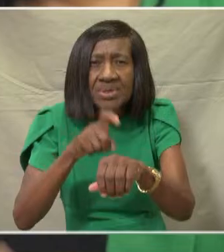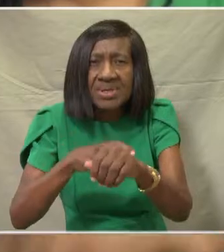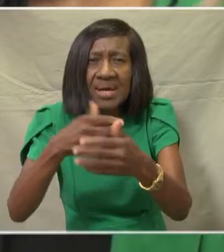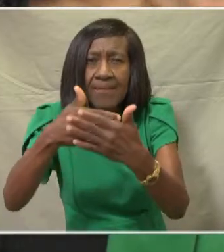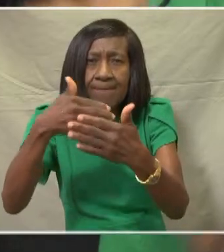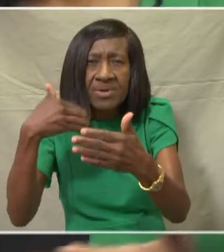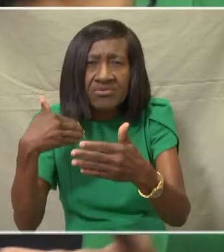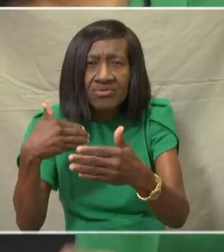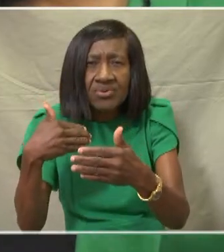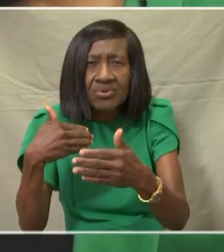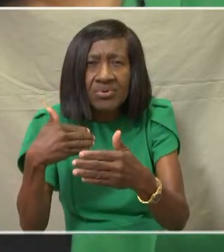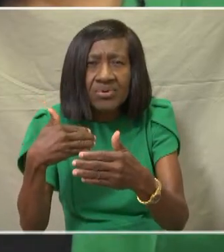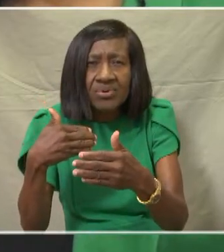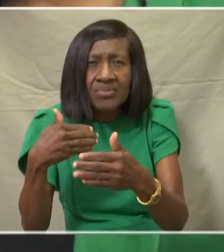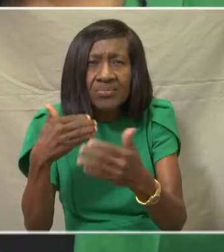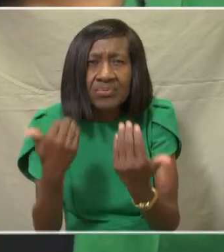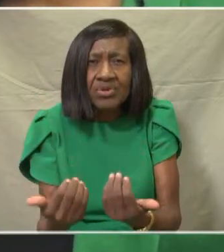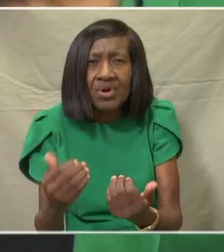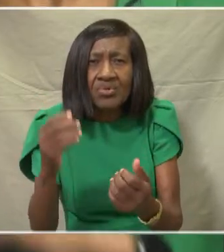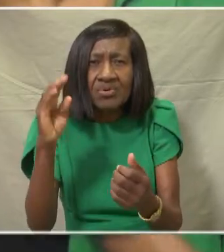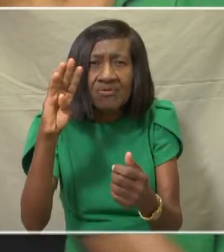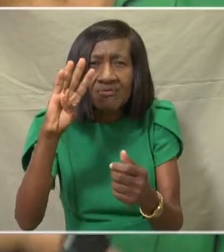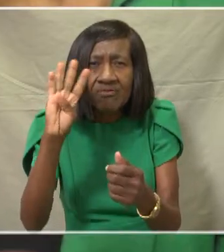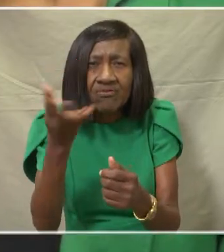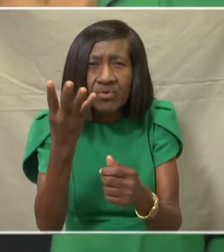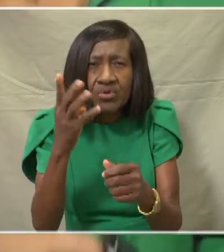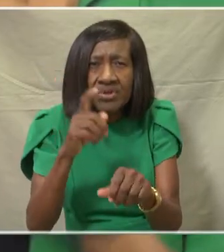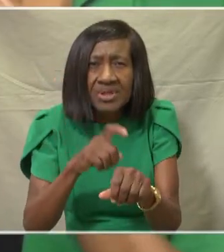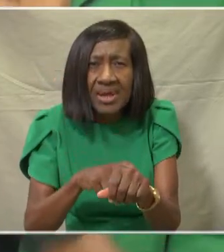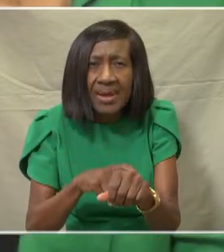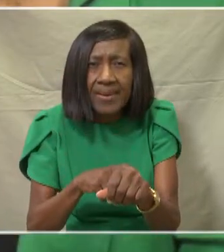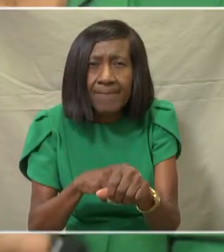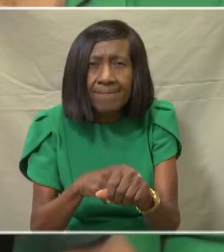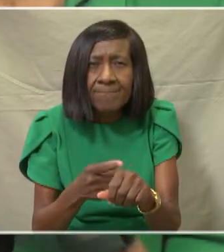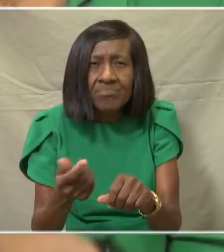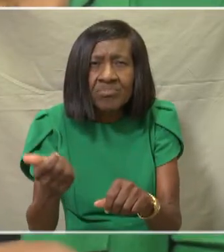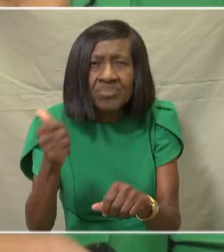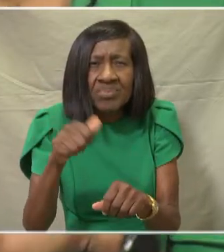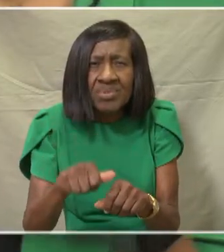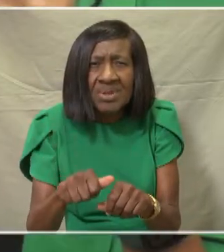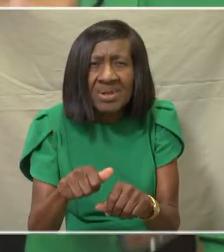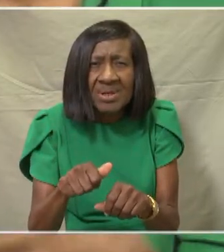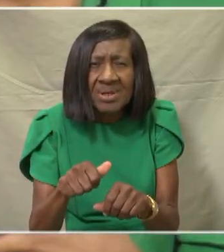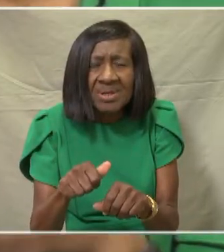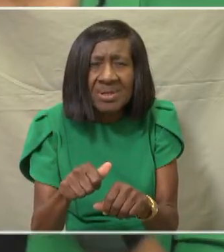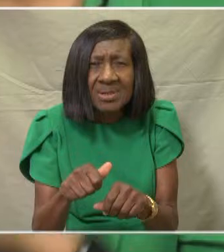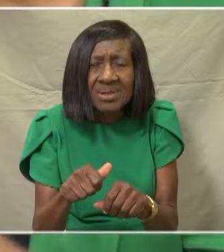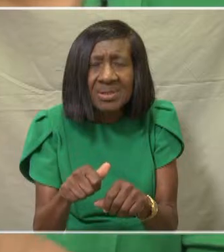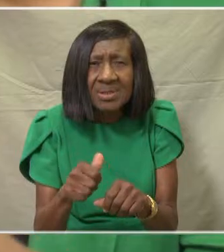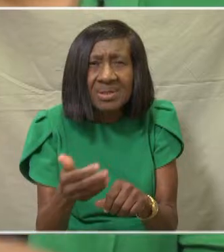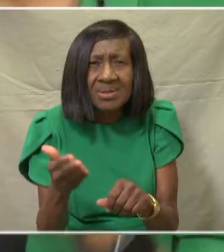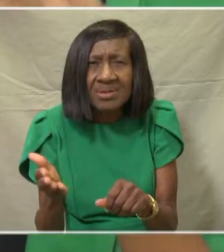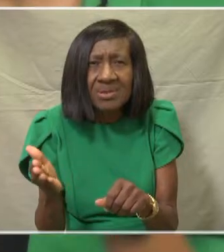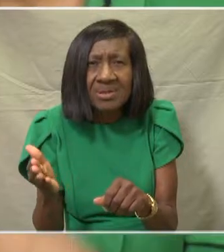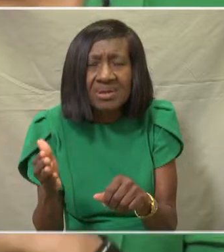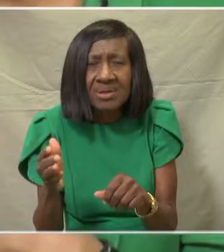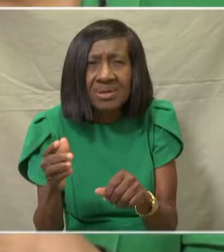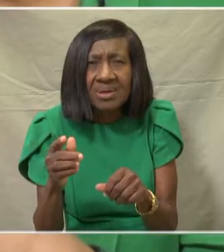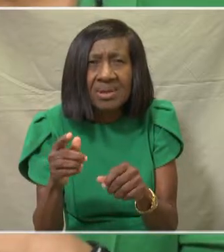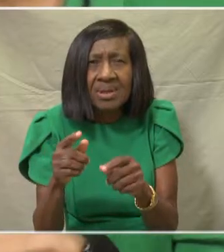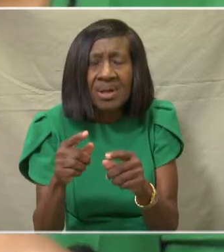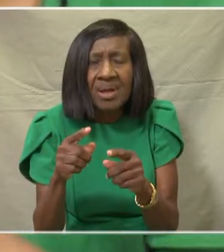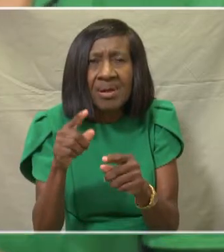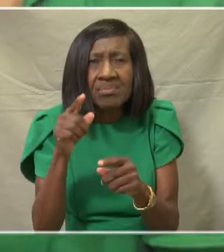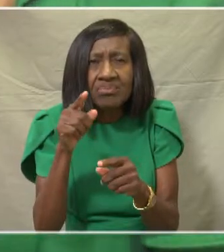before. I think you're about to go into your 4th, is what you said. Are there any concerns that you have going in this year coming back to Cayman?